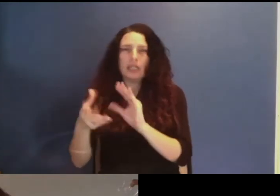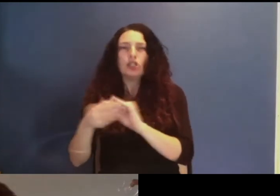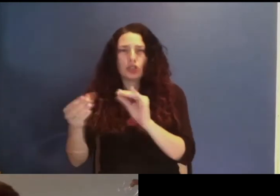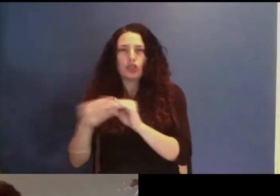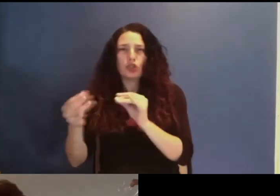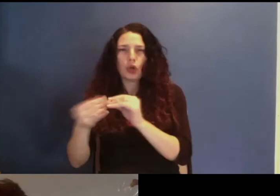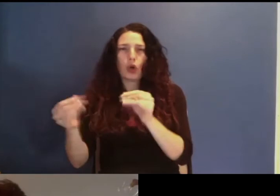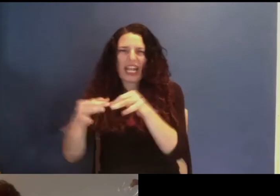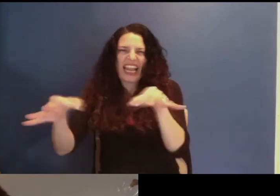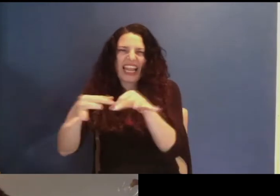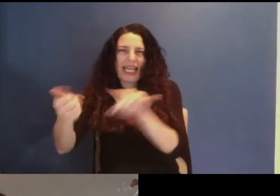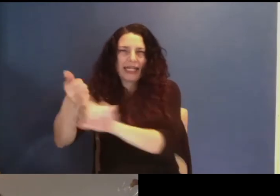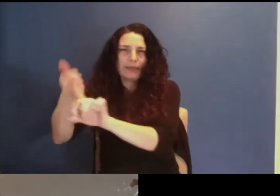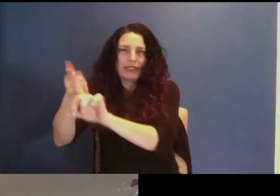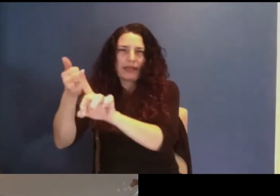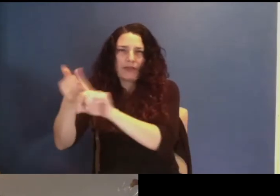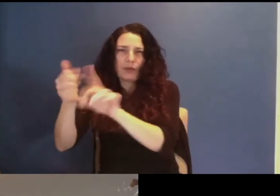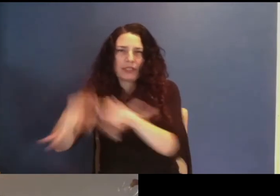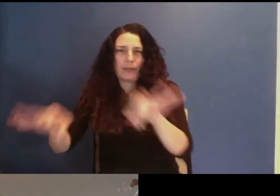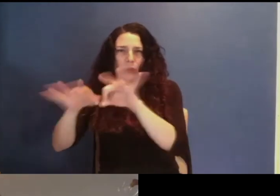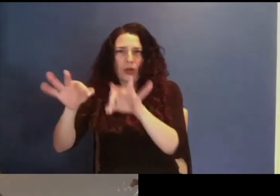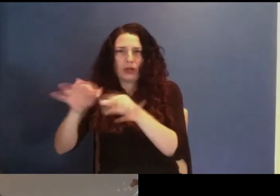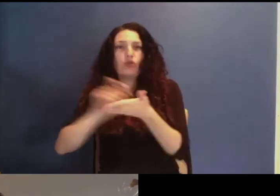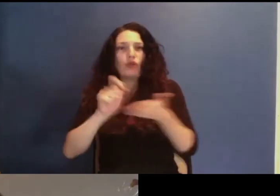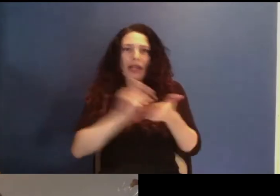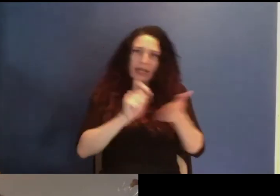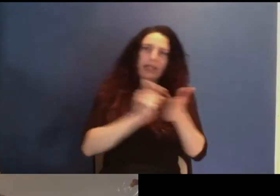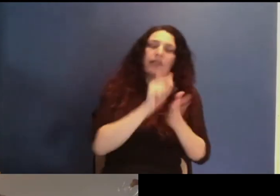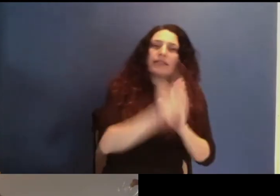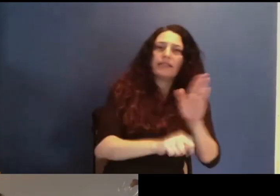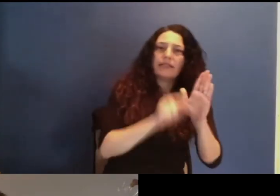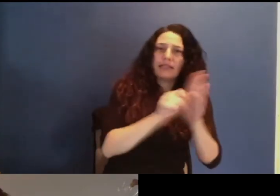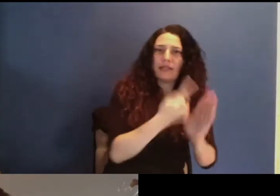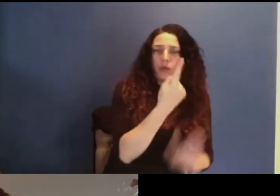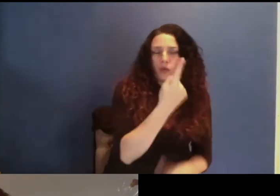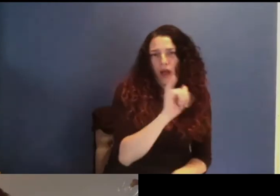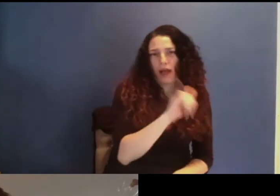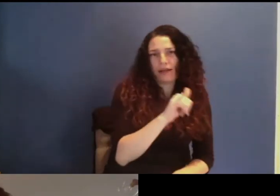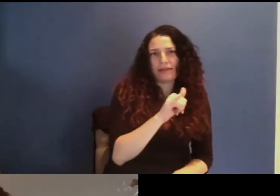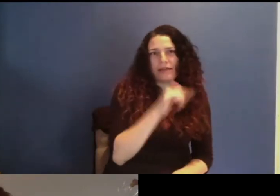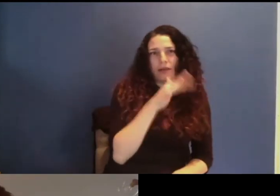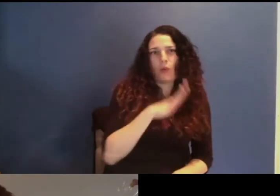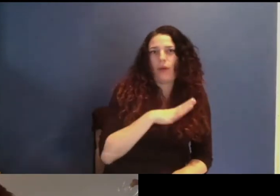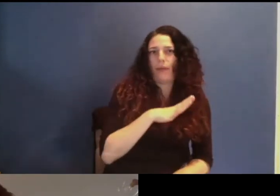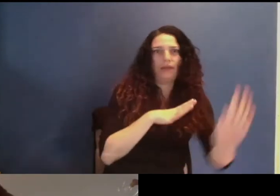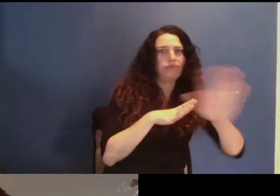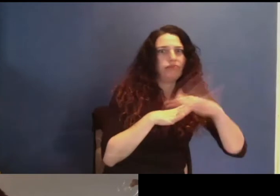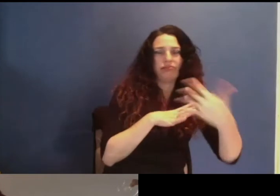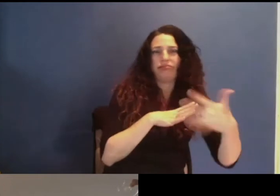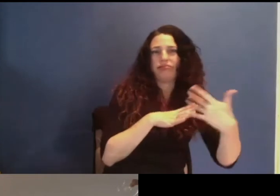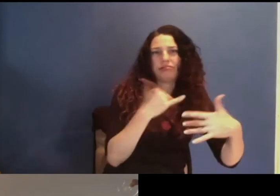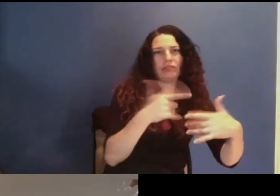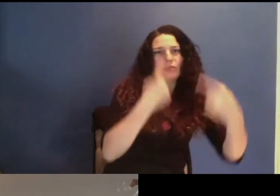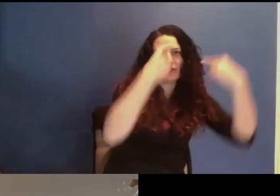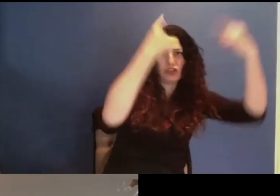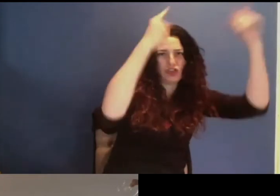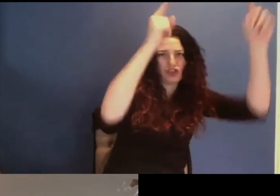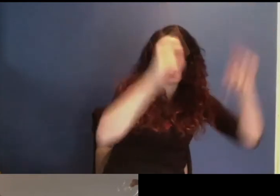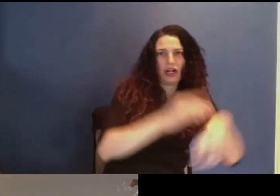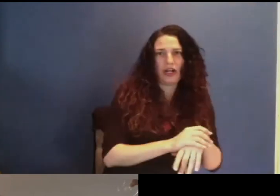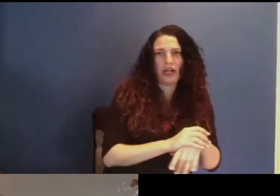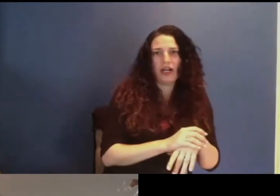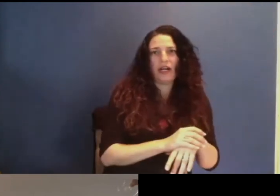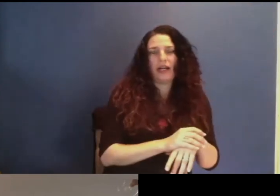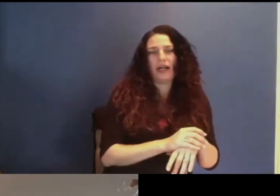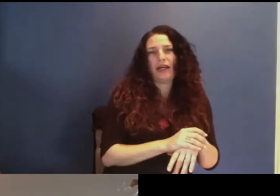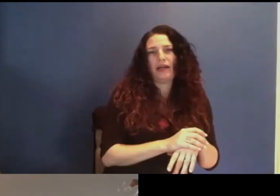found Poonam Patel, who plays Kim, I was like, this woman is a fucking star. And she's awesome. I cannot just make her like my cheerleader. Like,